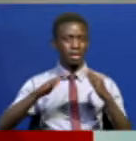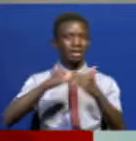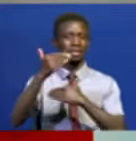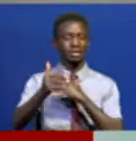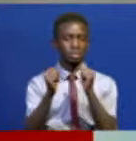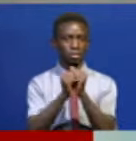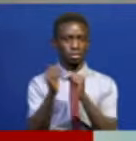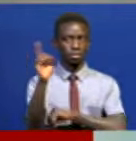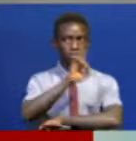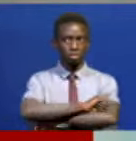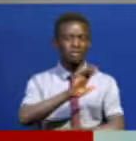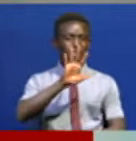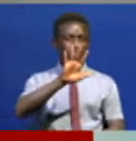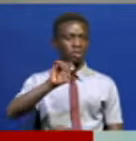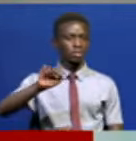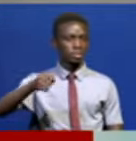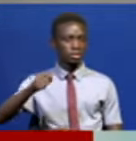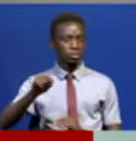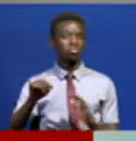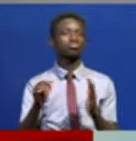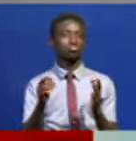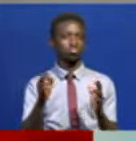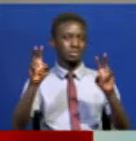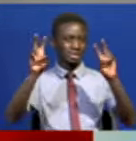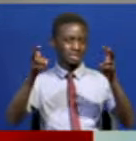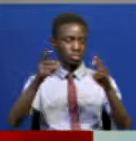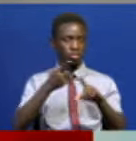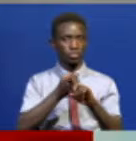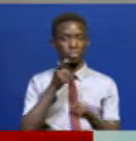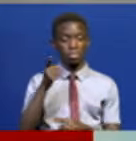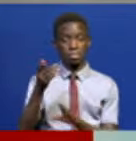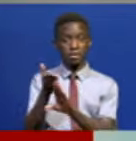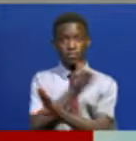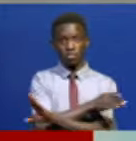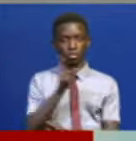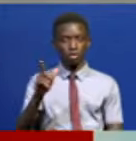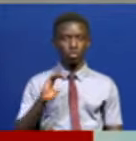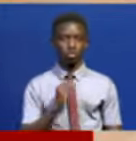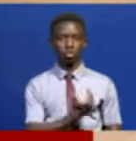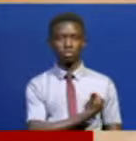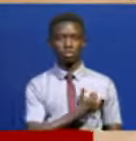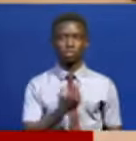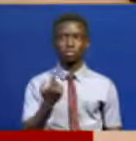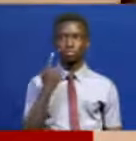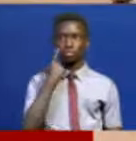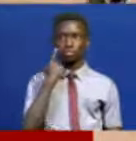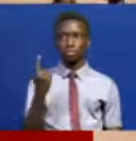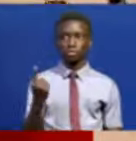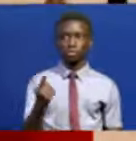issues before that particular committee. Gladys Mungai has more details on this.